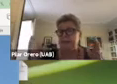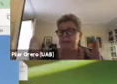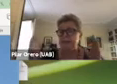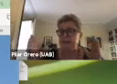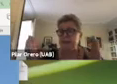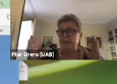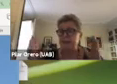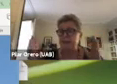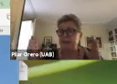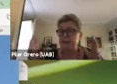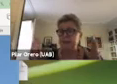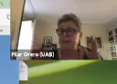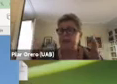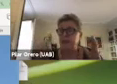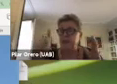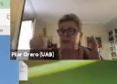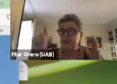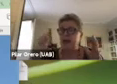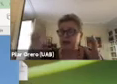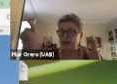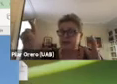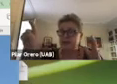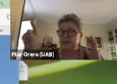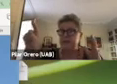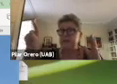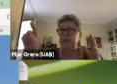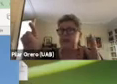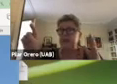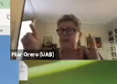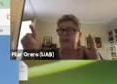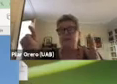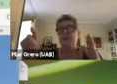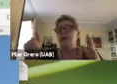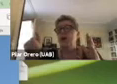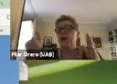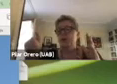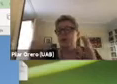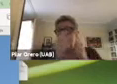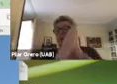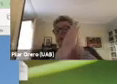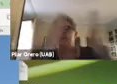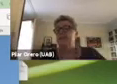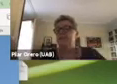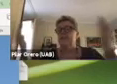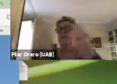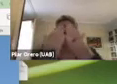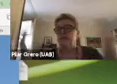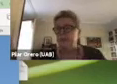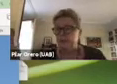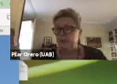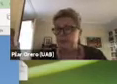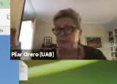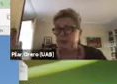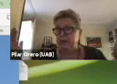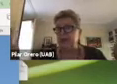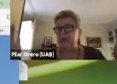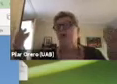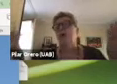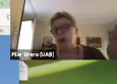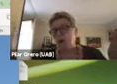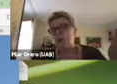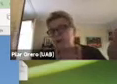player that allows you to activate the subtitles. So not all the services should be on display